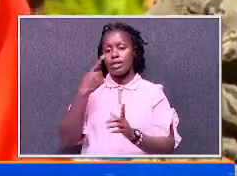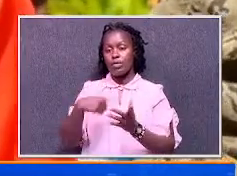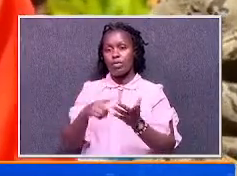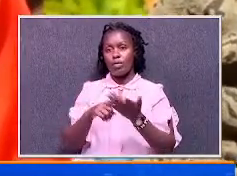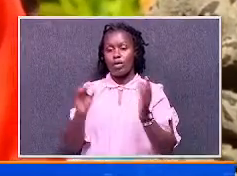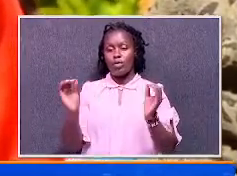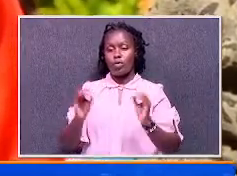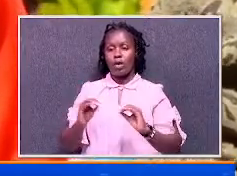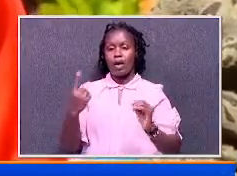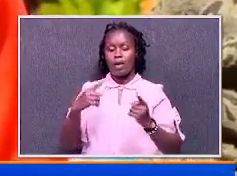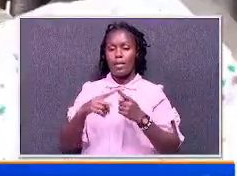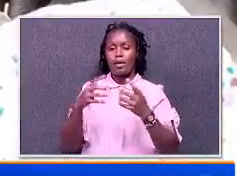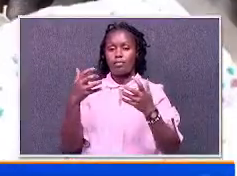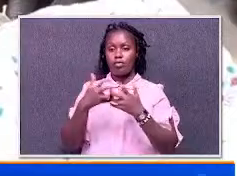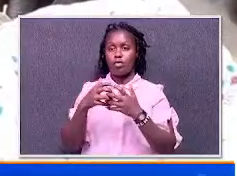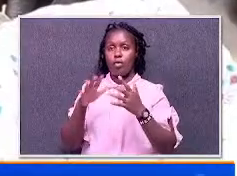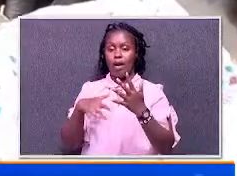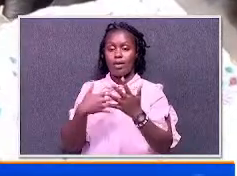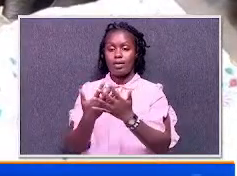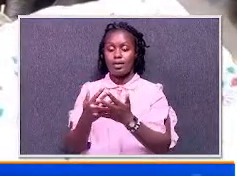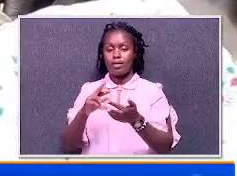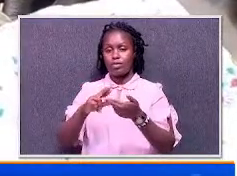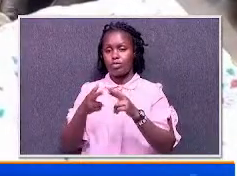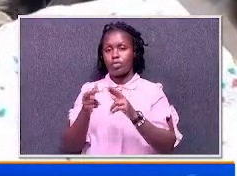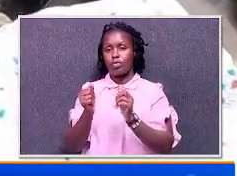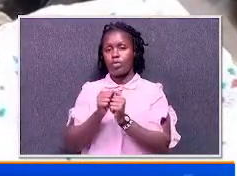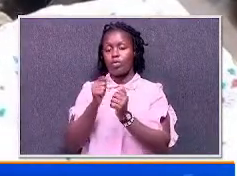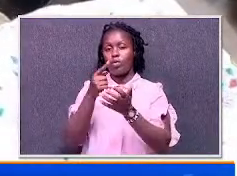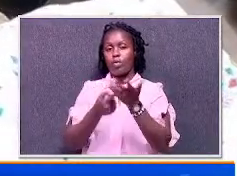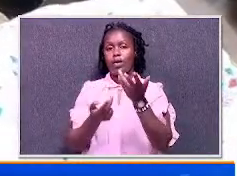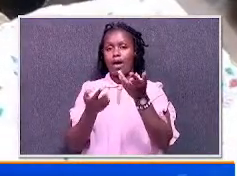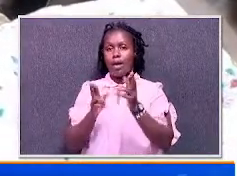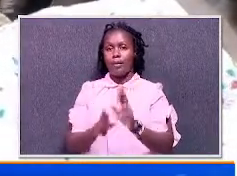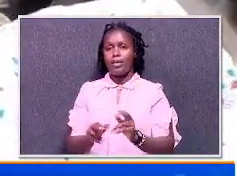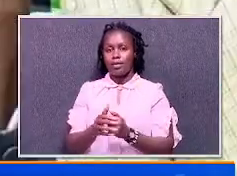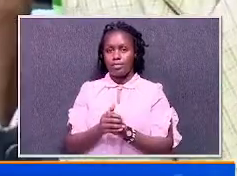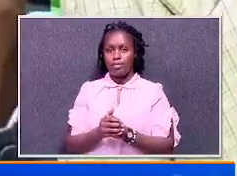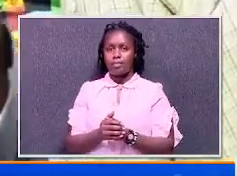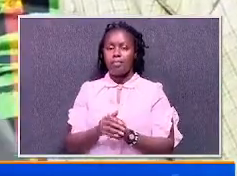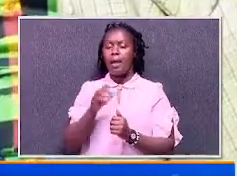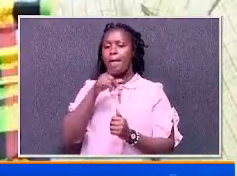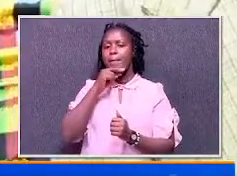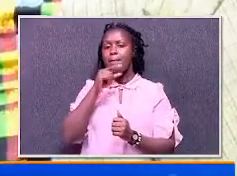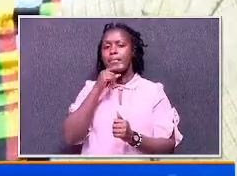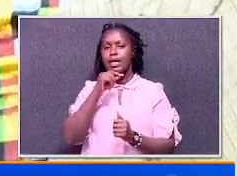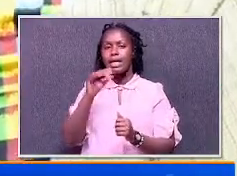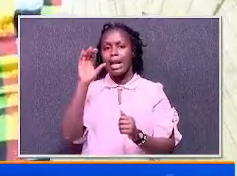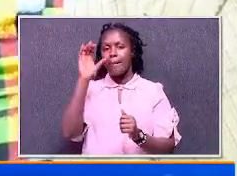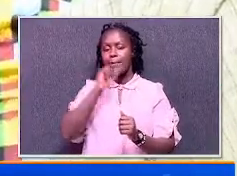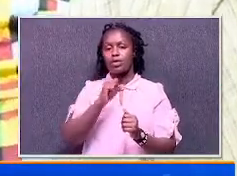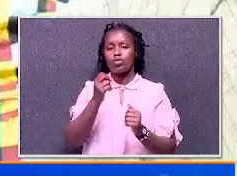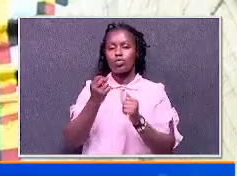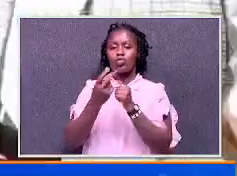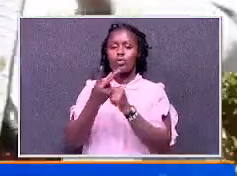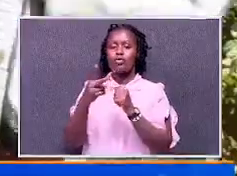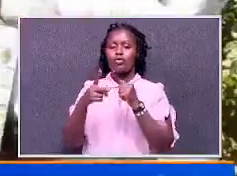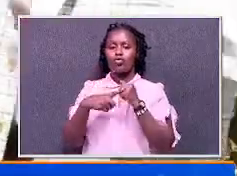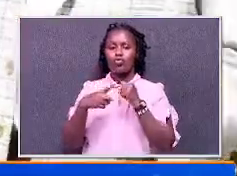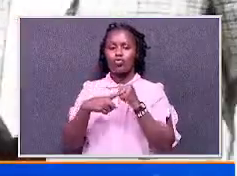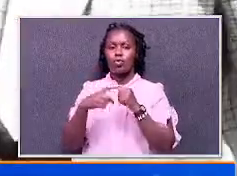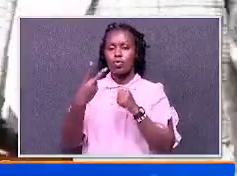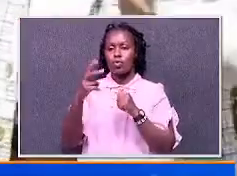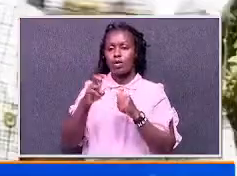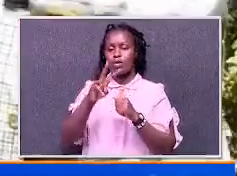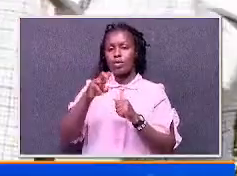one has been linked or arrested in relation to the incident. Mbijiwe went off the radar on 12th June 2021, with the